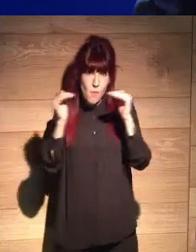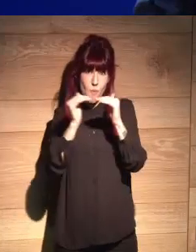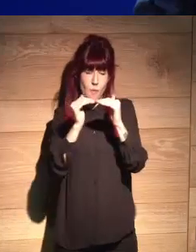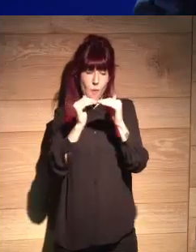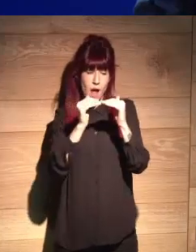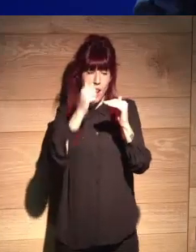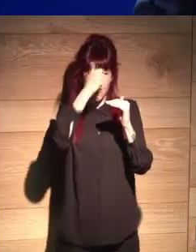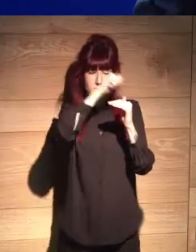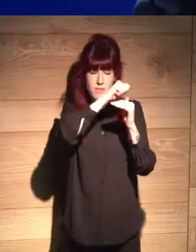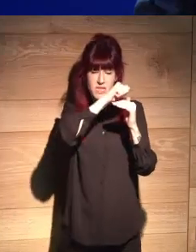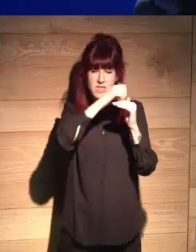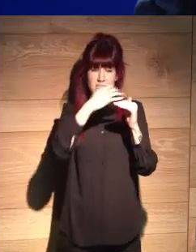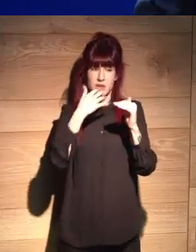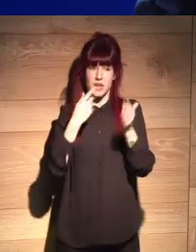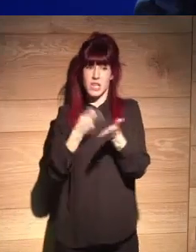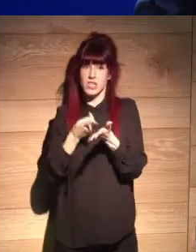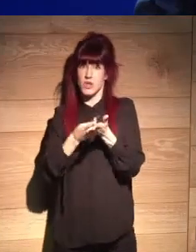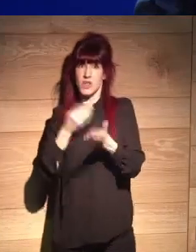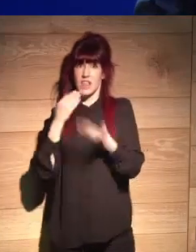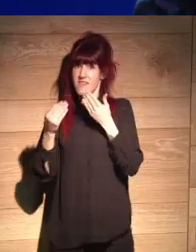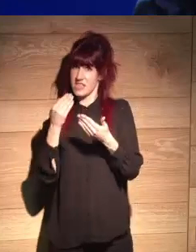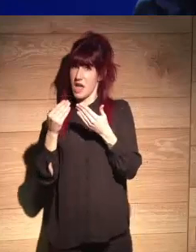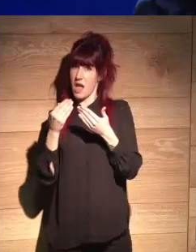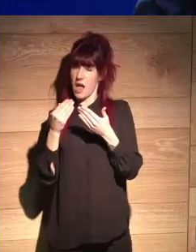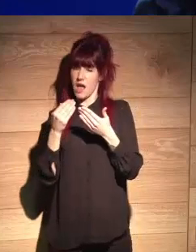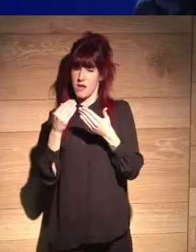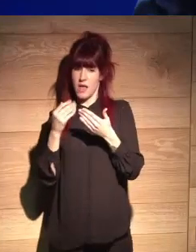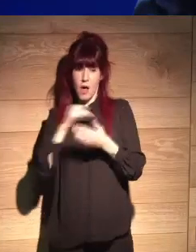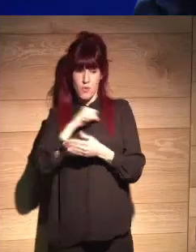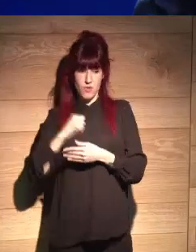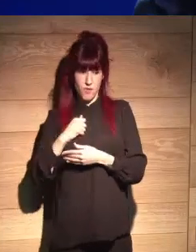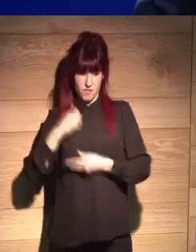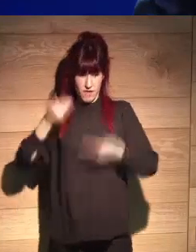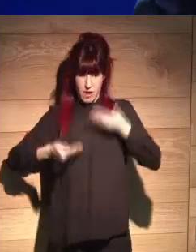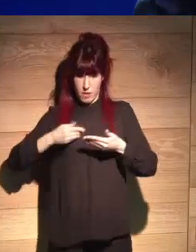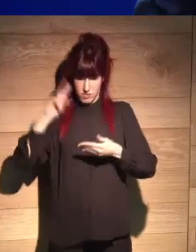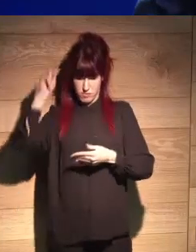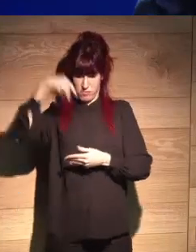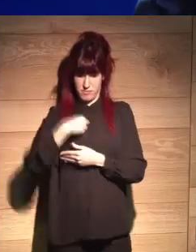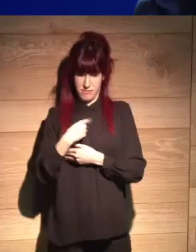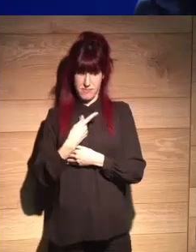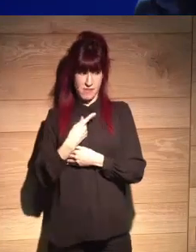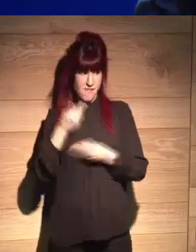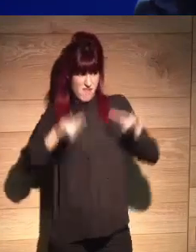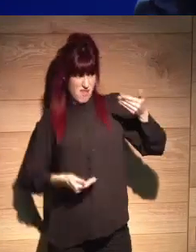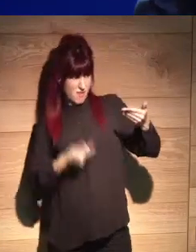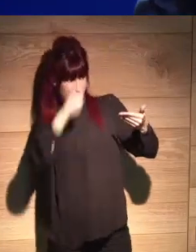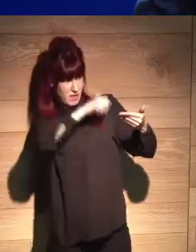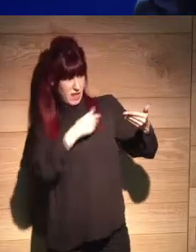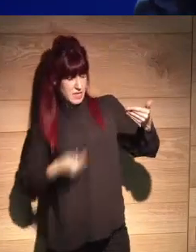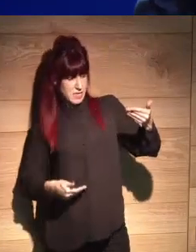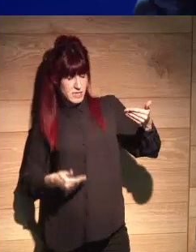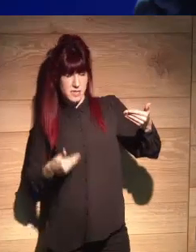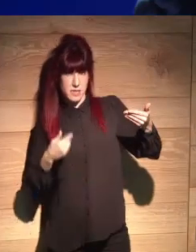equal capacity to a man, if we have a requirement in a company is not, we self-assess us inferiorly than men